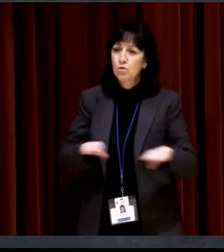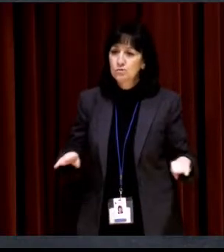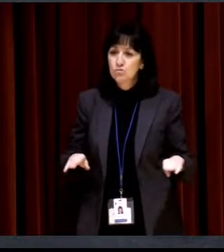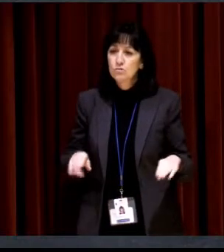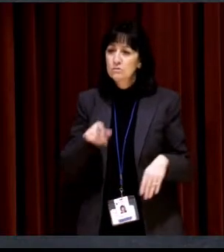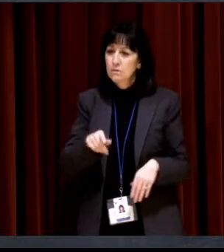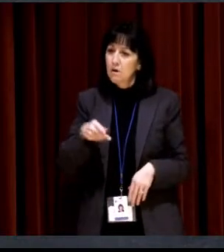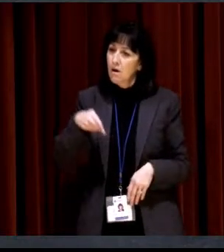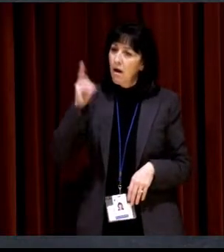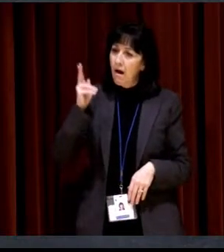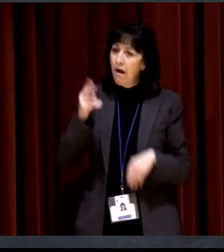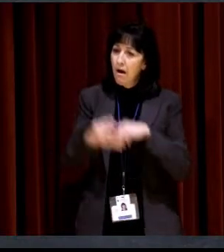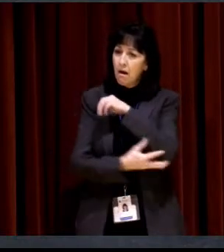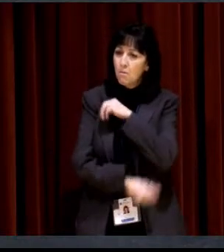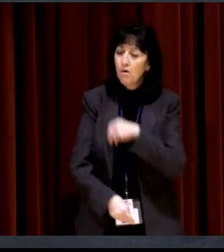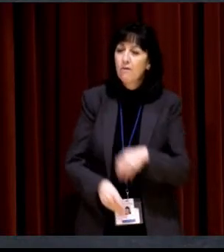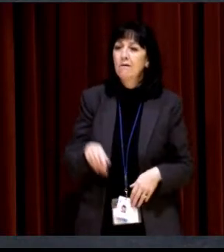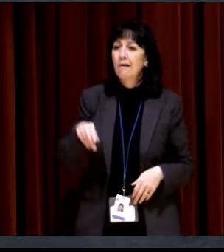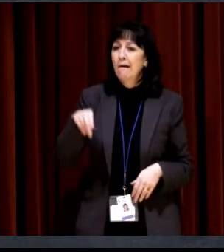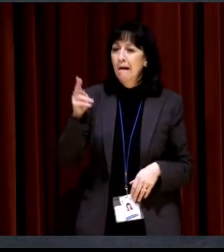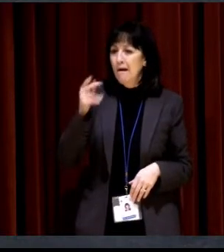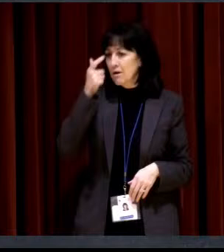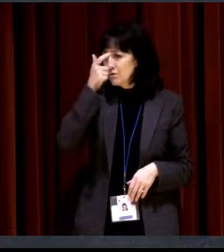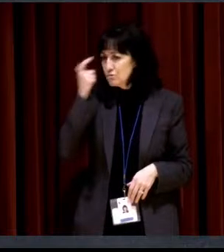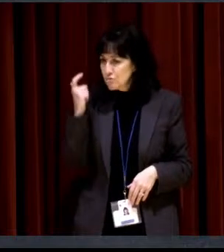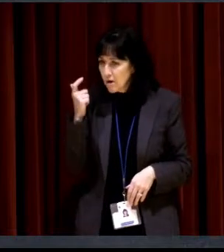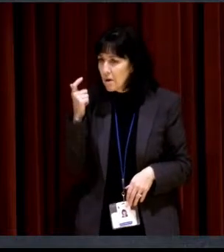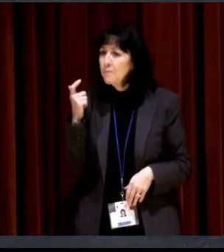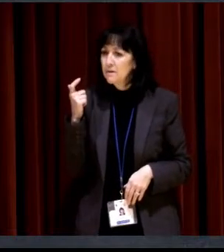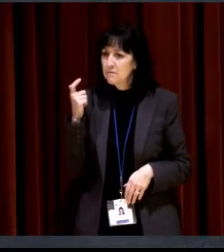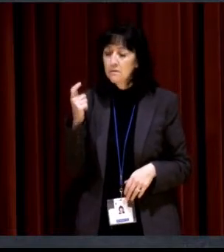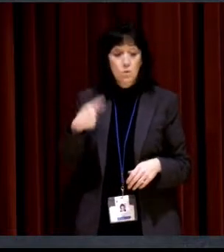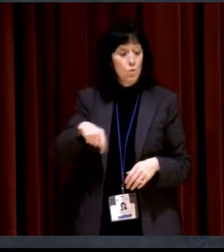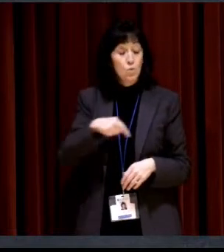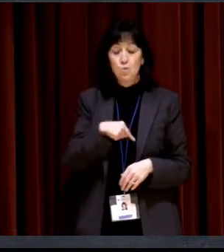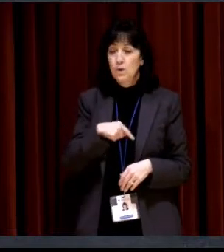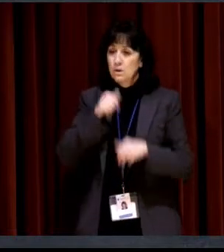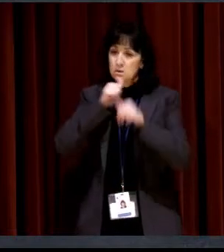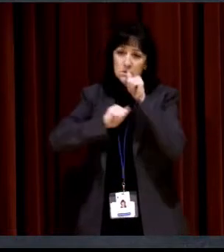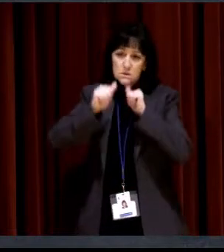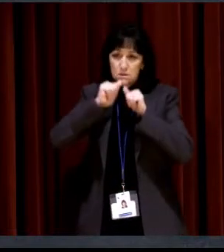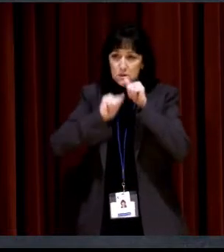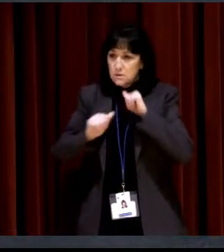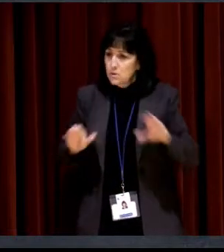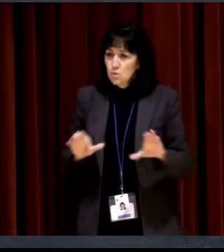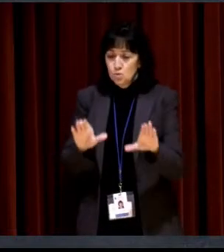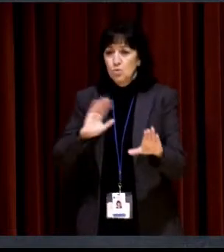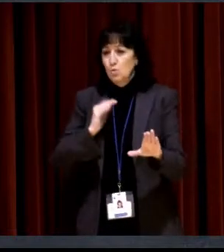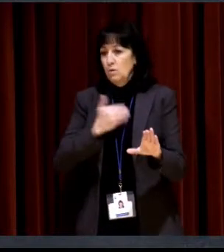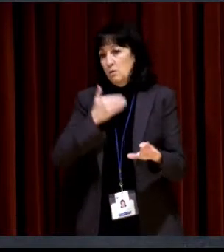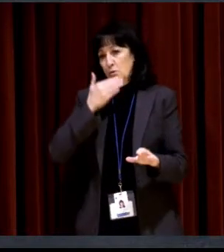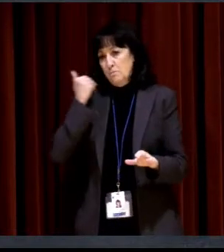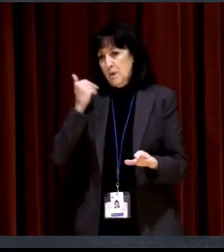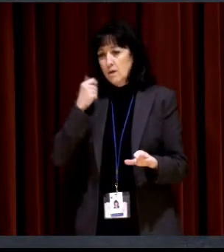day out, right? And we all do the best we can, from admin, district office, all the way up and down.